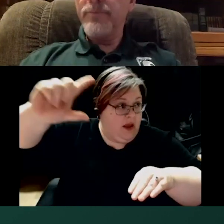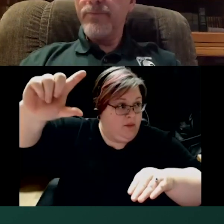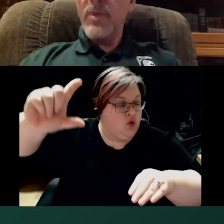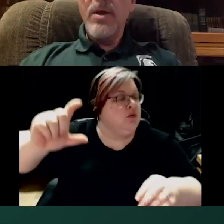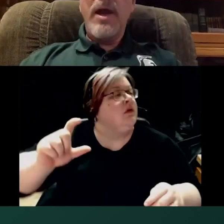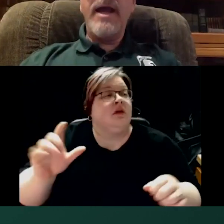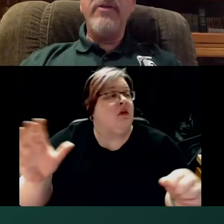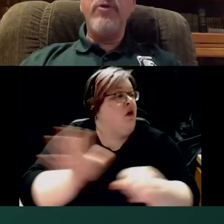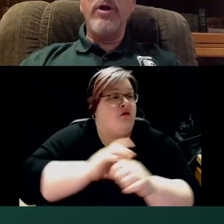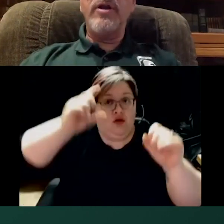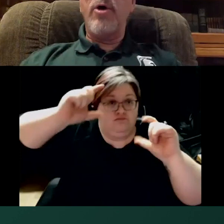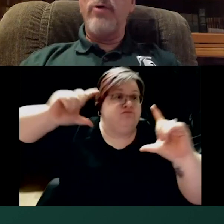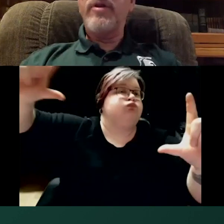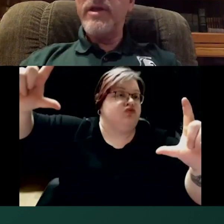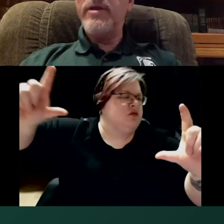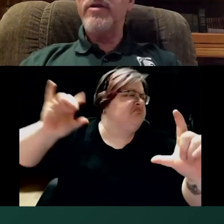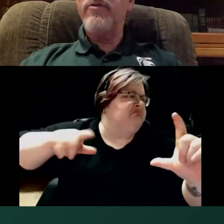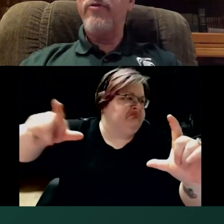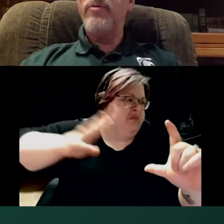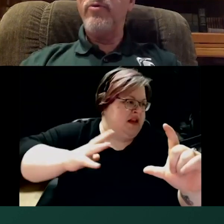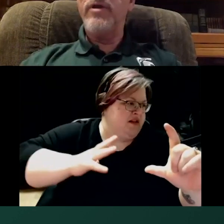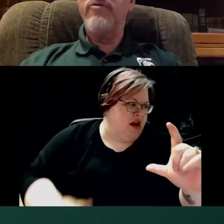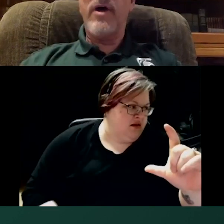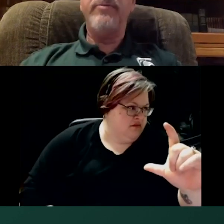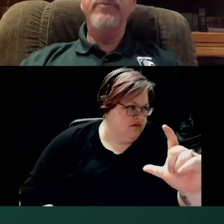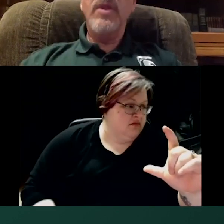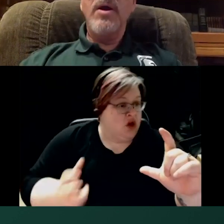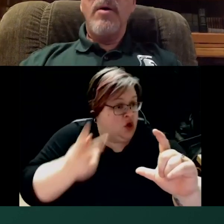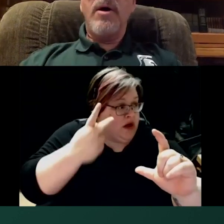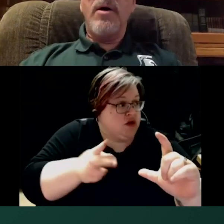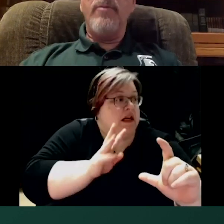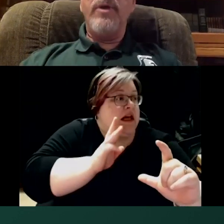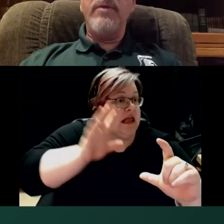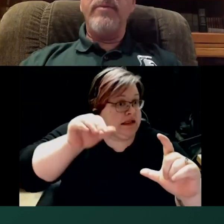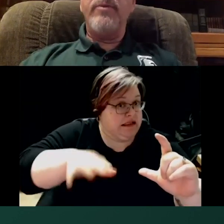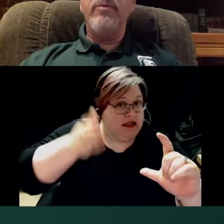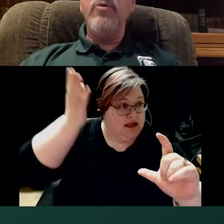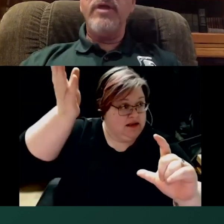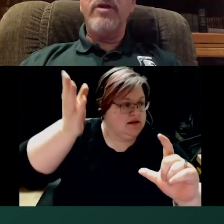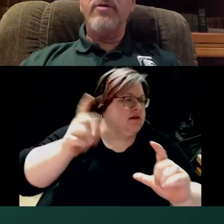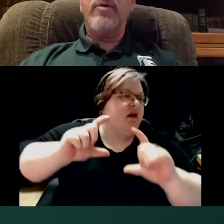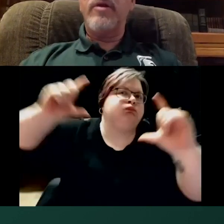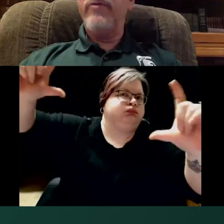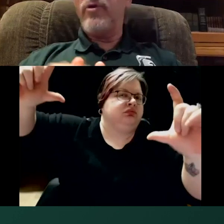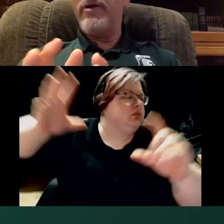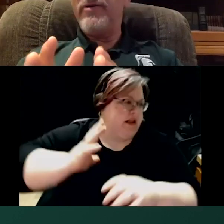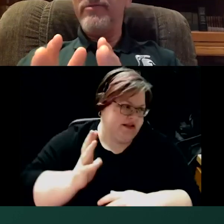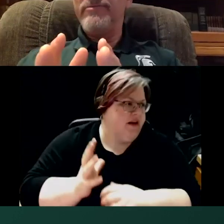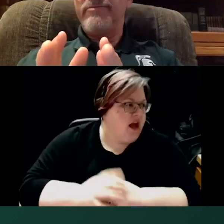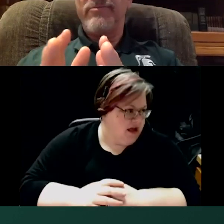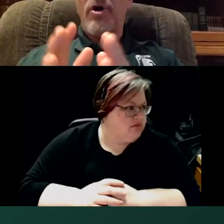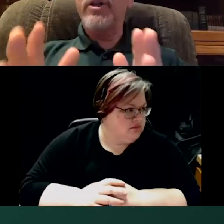fine. And if you want to see all the seas, full moon is fine. But the moon is, even though